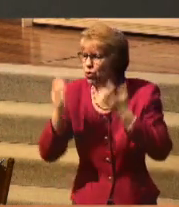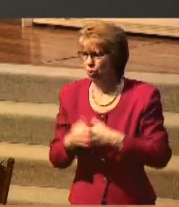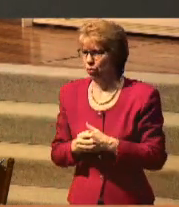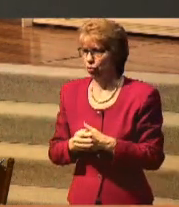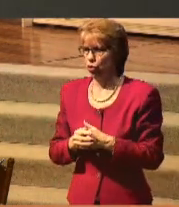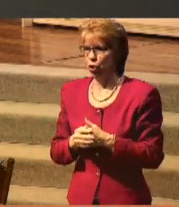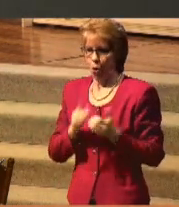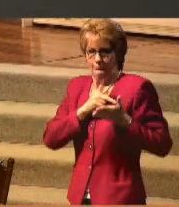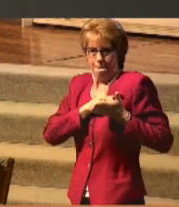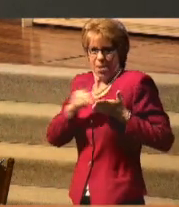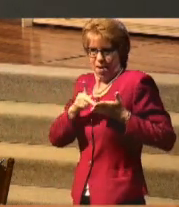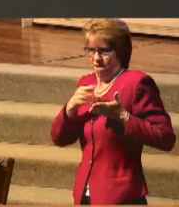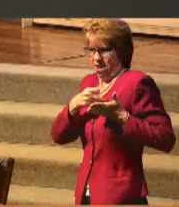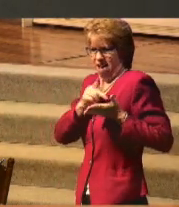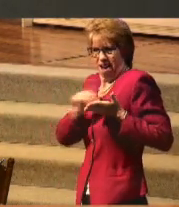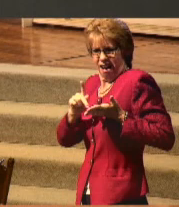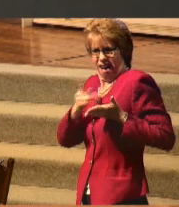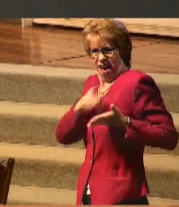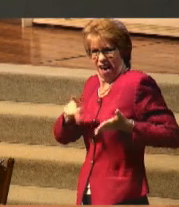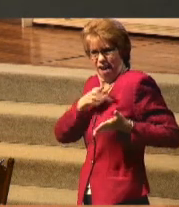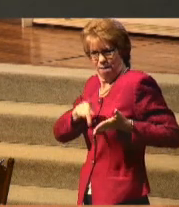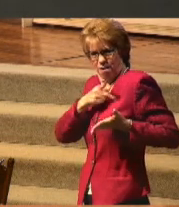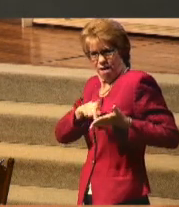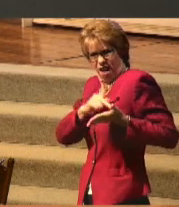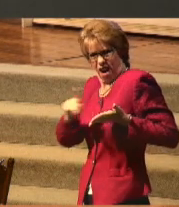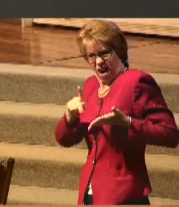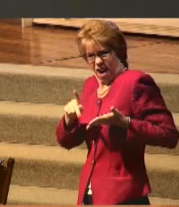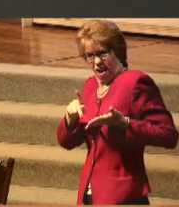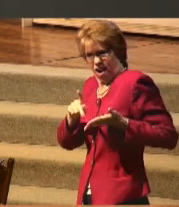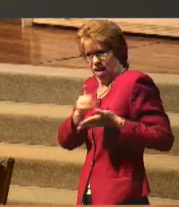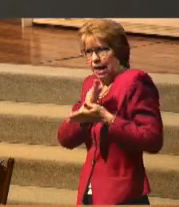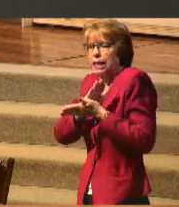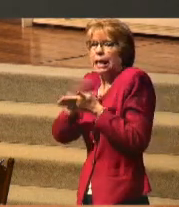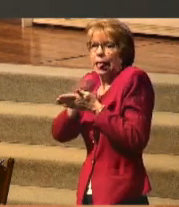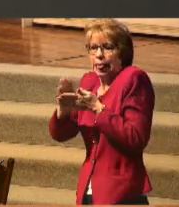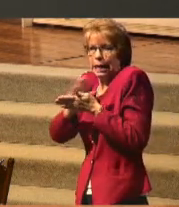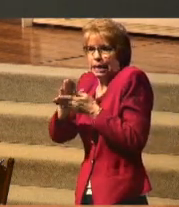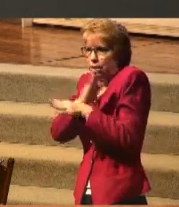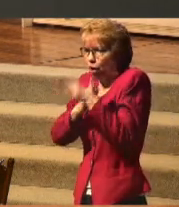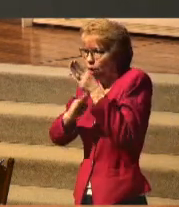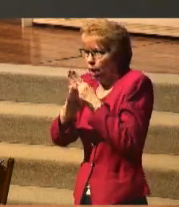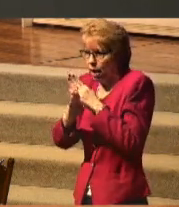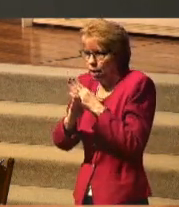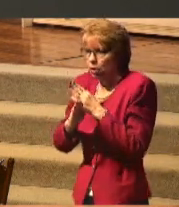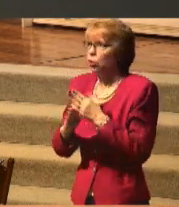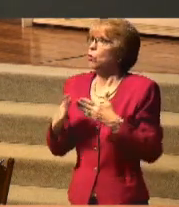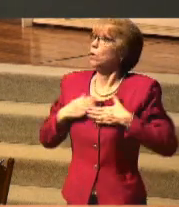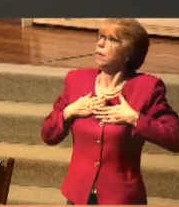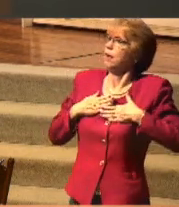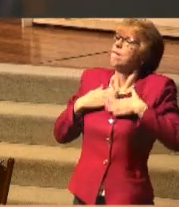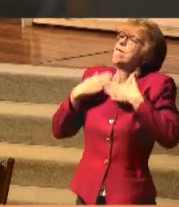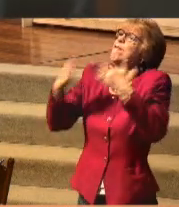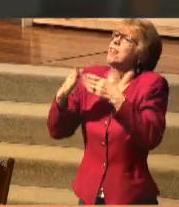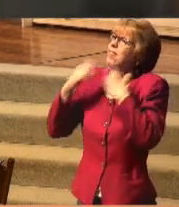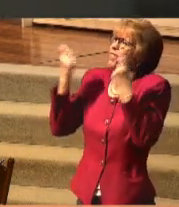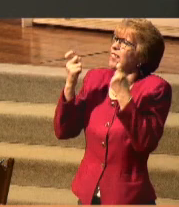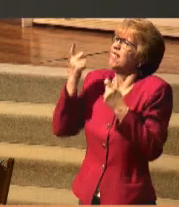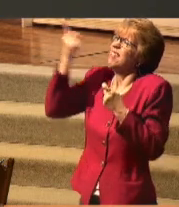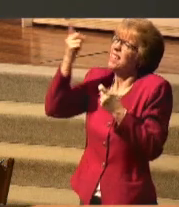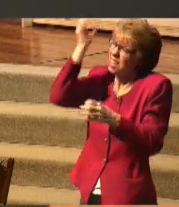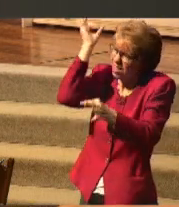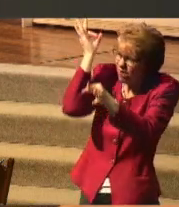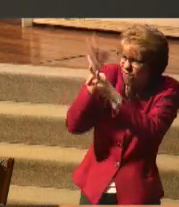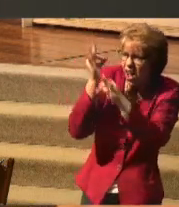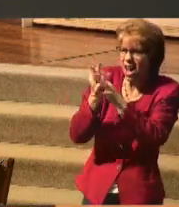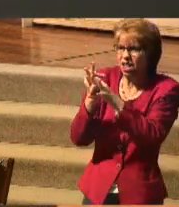ye double-minded. Cleanse our hands, purify our hearts. If we confess our sins, he is faithful and just to forgive us